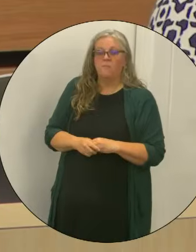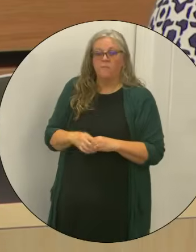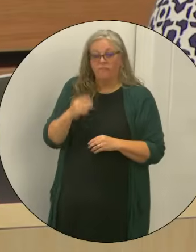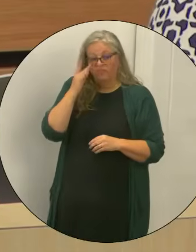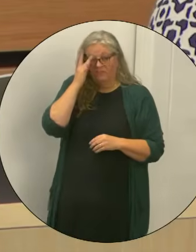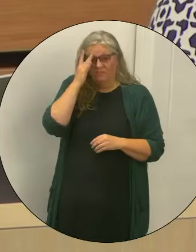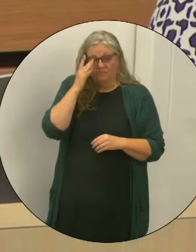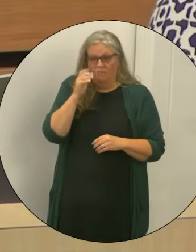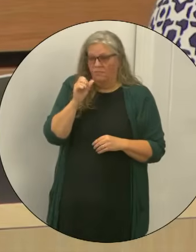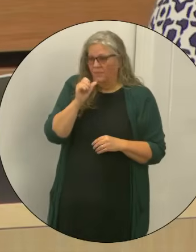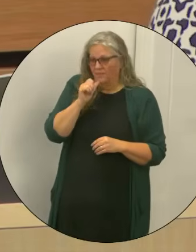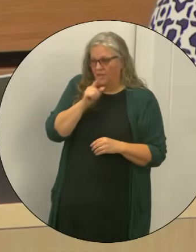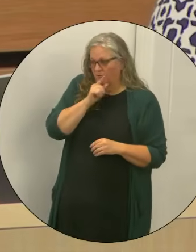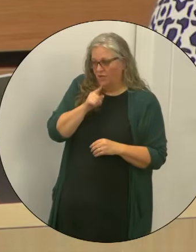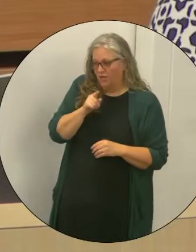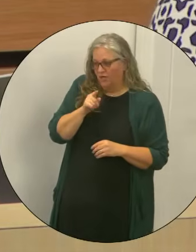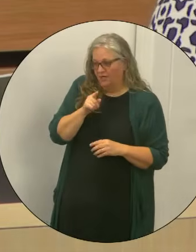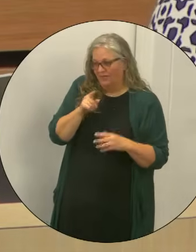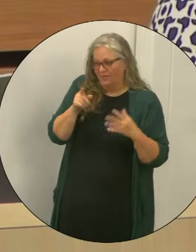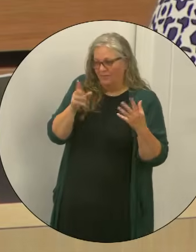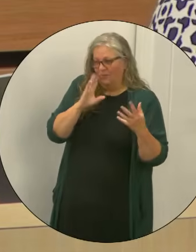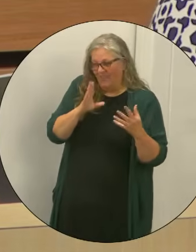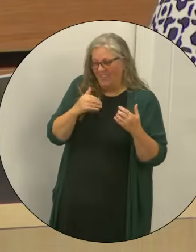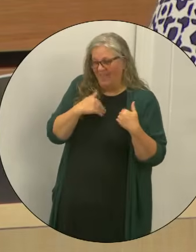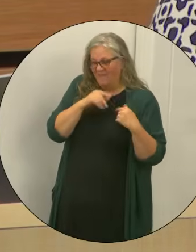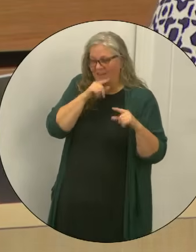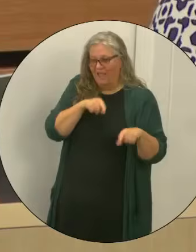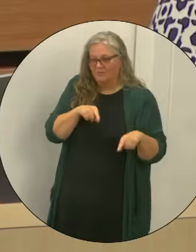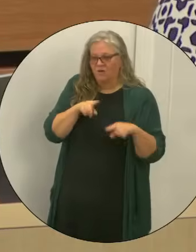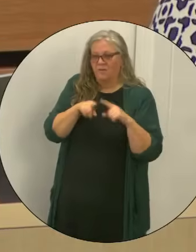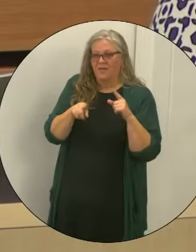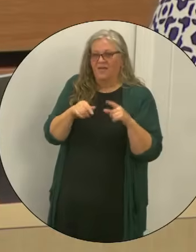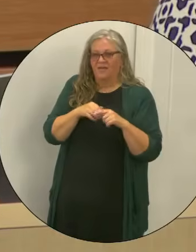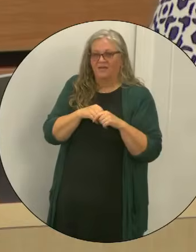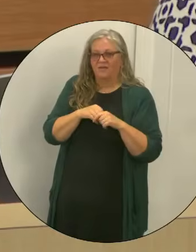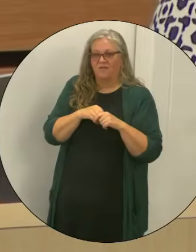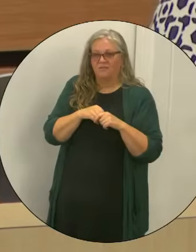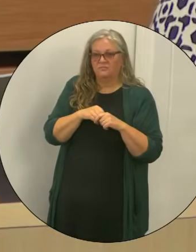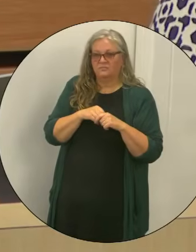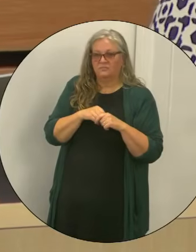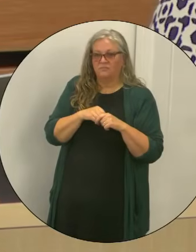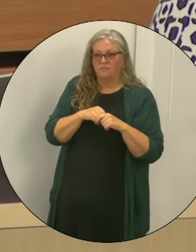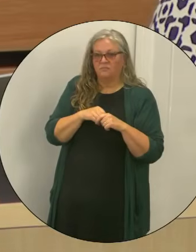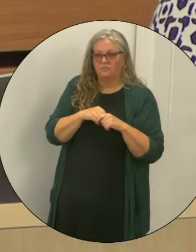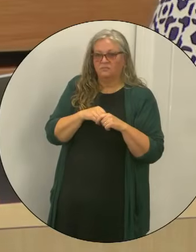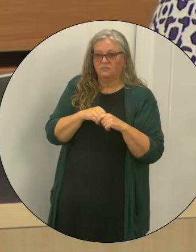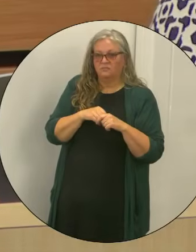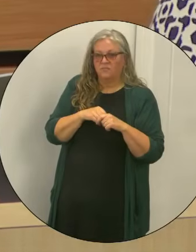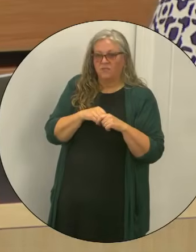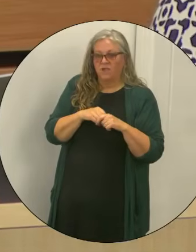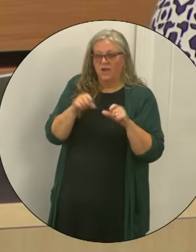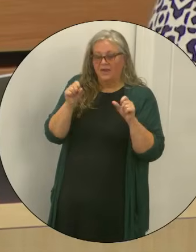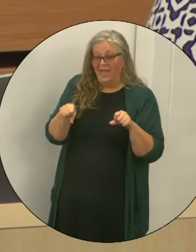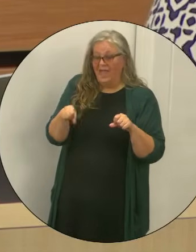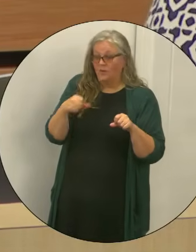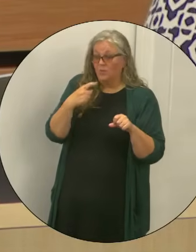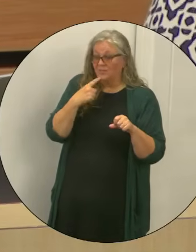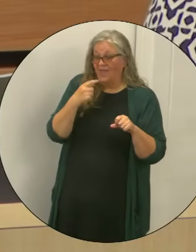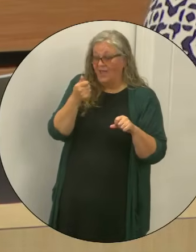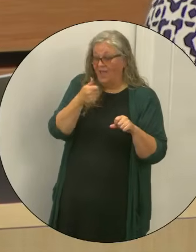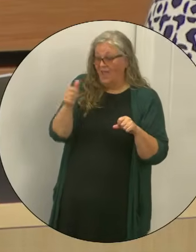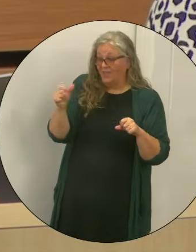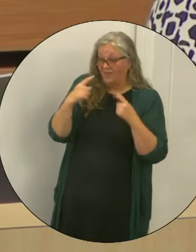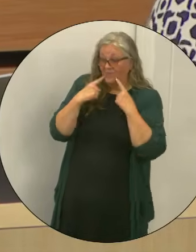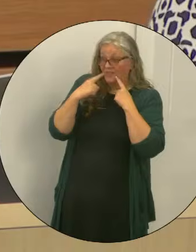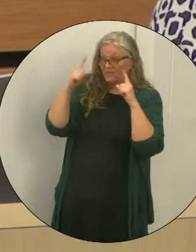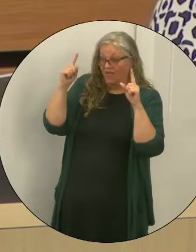I'm not sure you're going to have an answer, but can we say that any of the success that we've had on